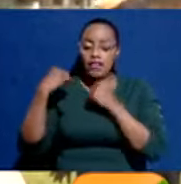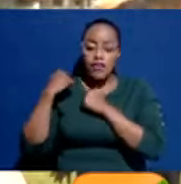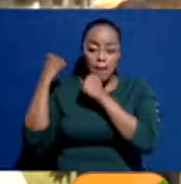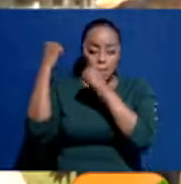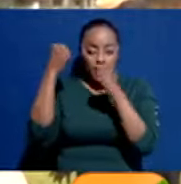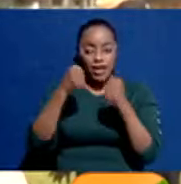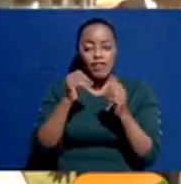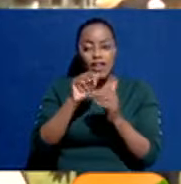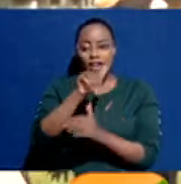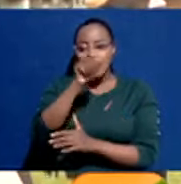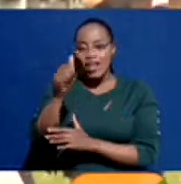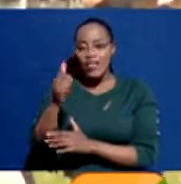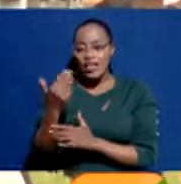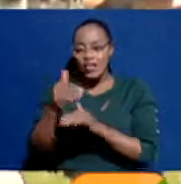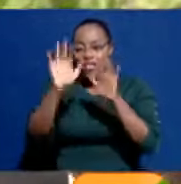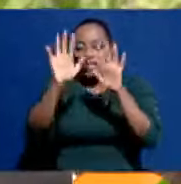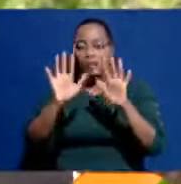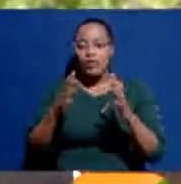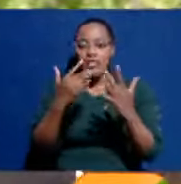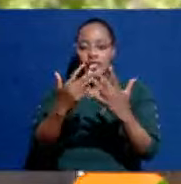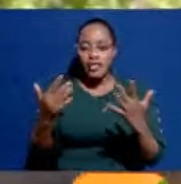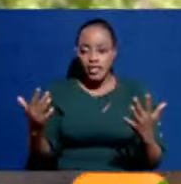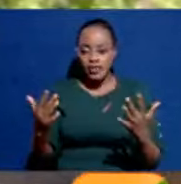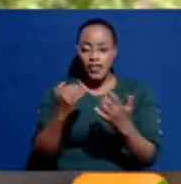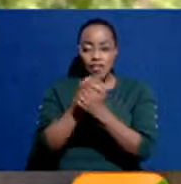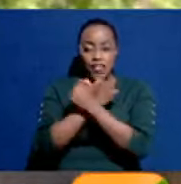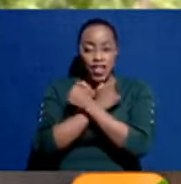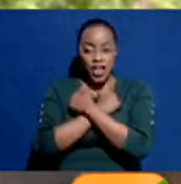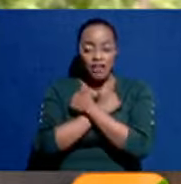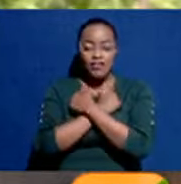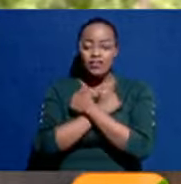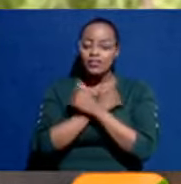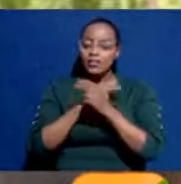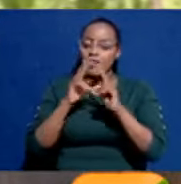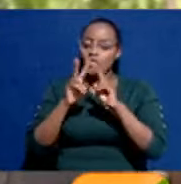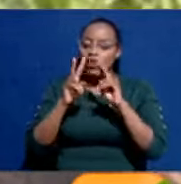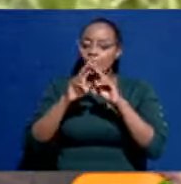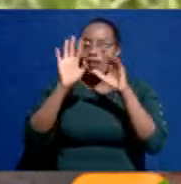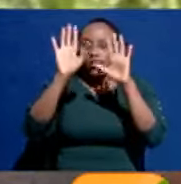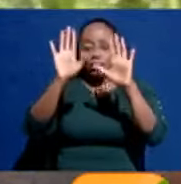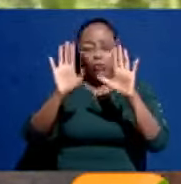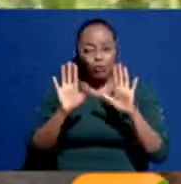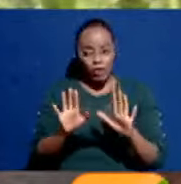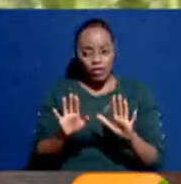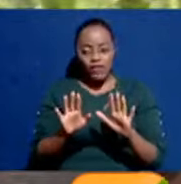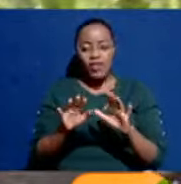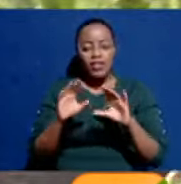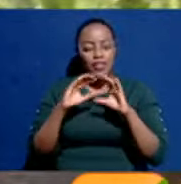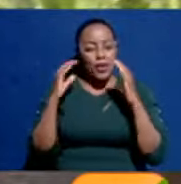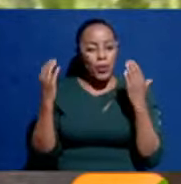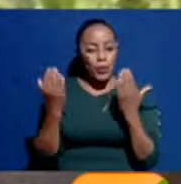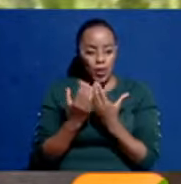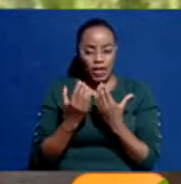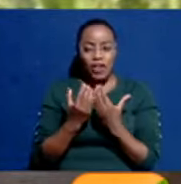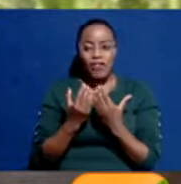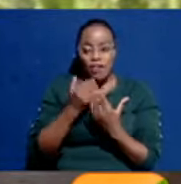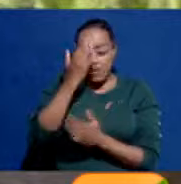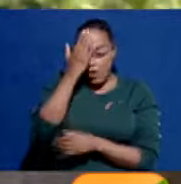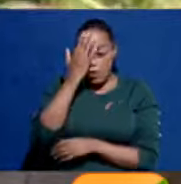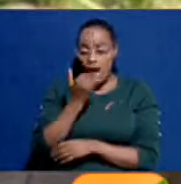other essentials. Upendo ni kitu cha muhimu sana hata kwa dunia. Ndio